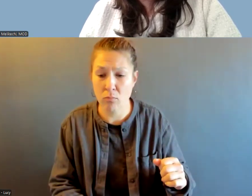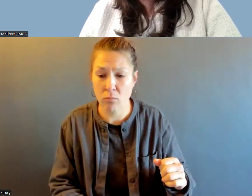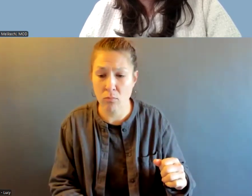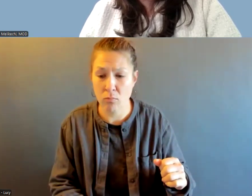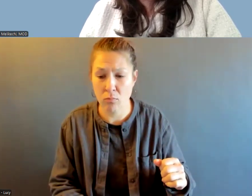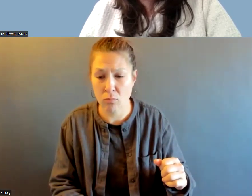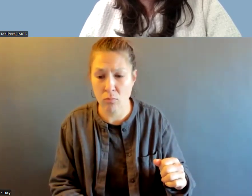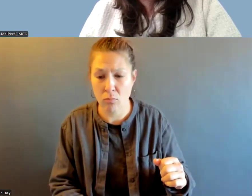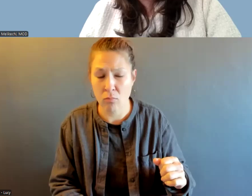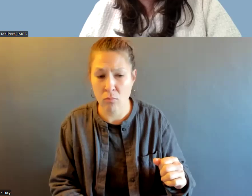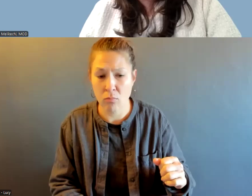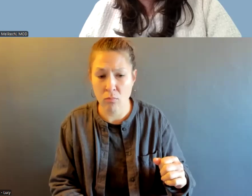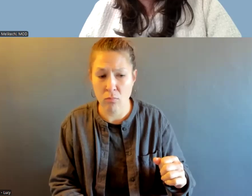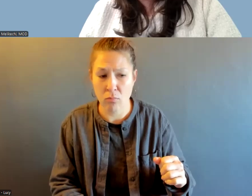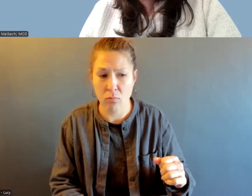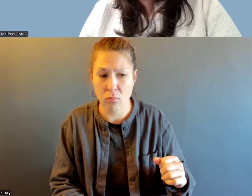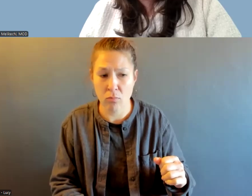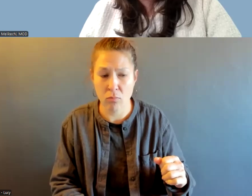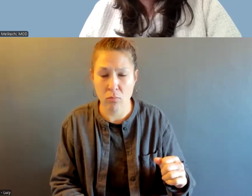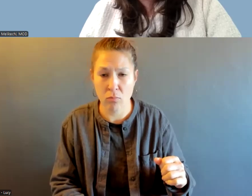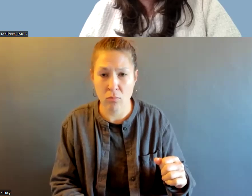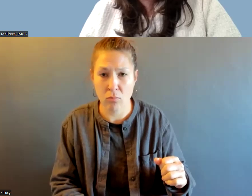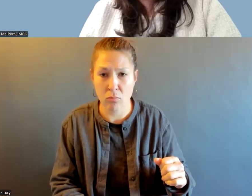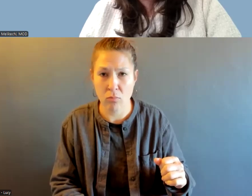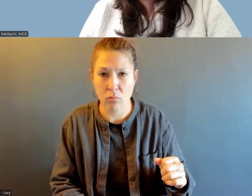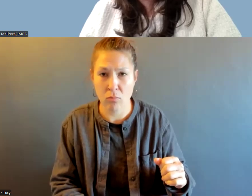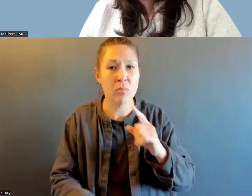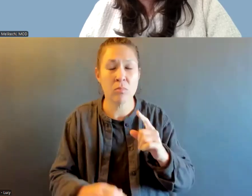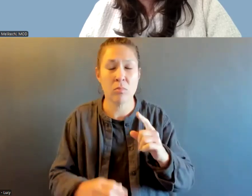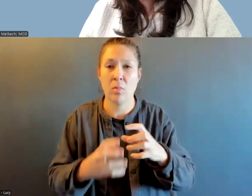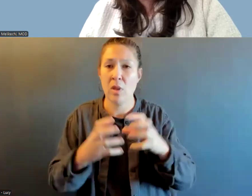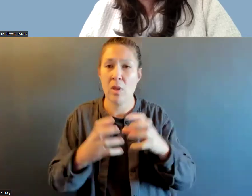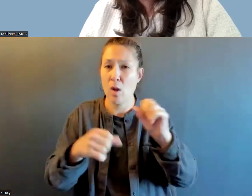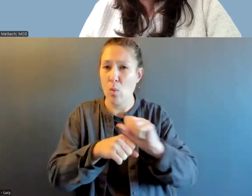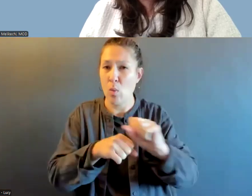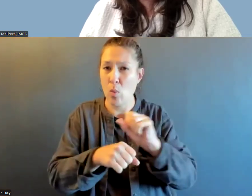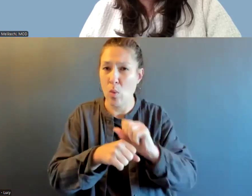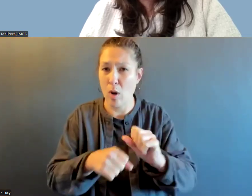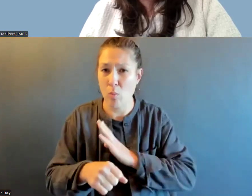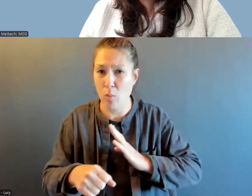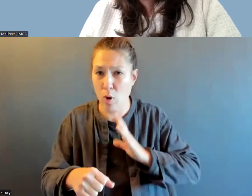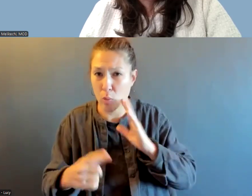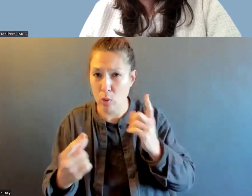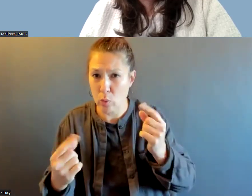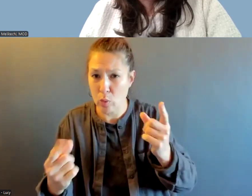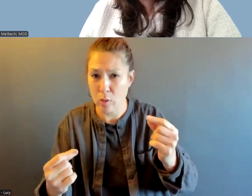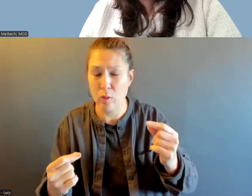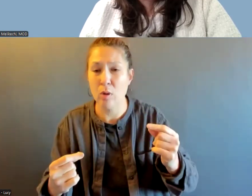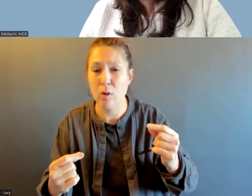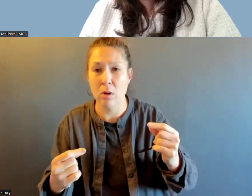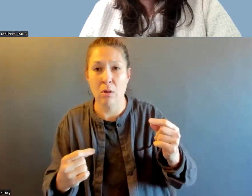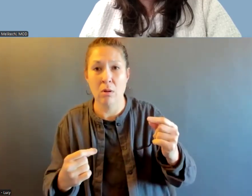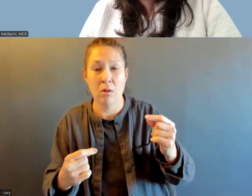a lot of the work that a board does, because it's a political creature, is going to